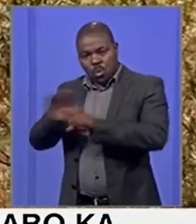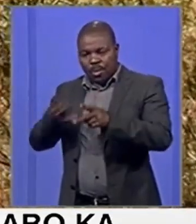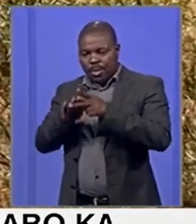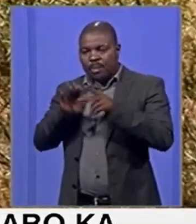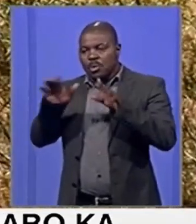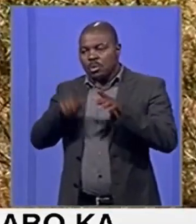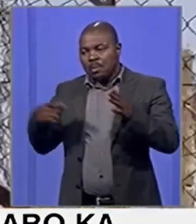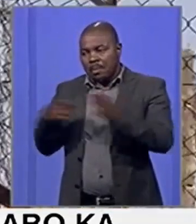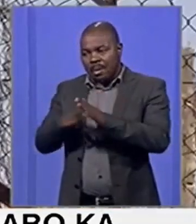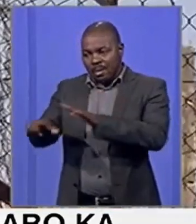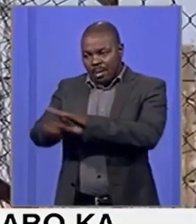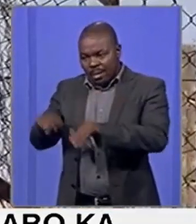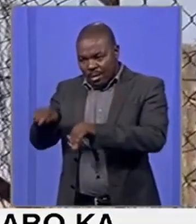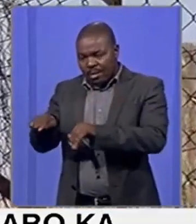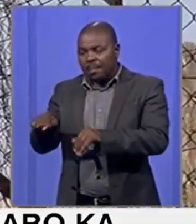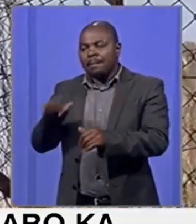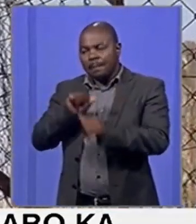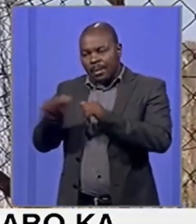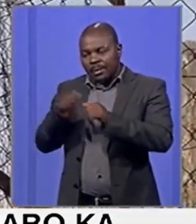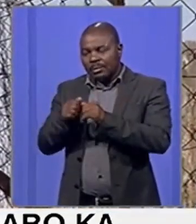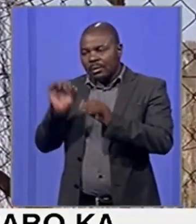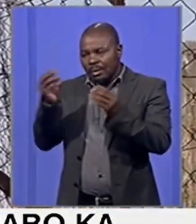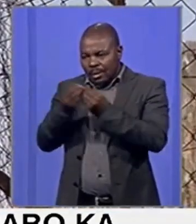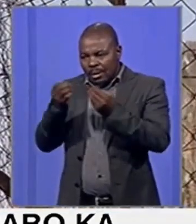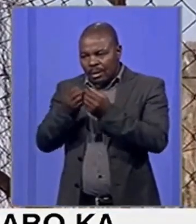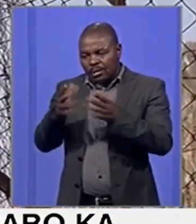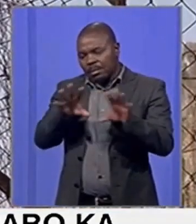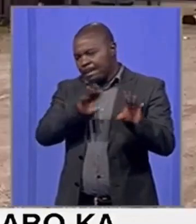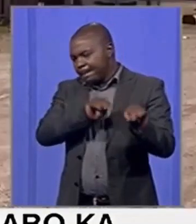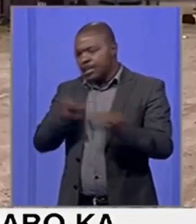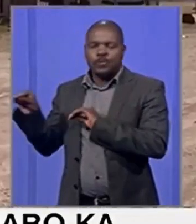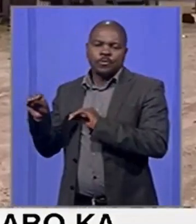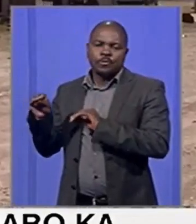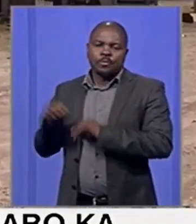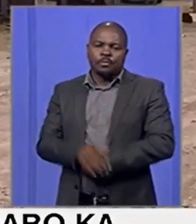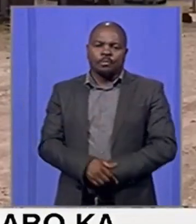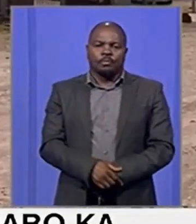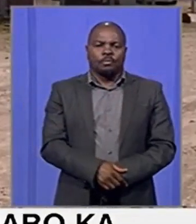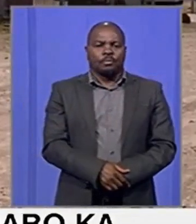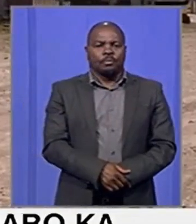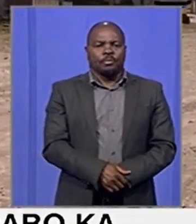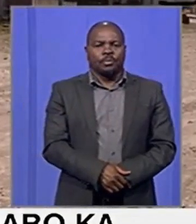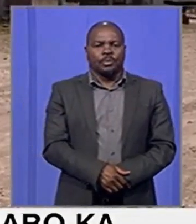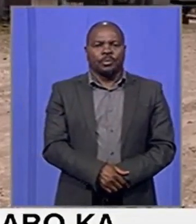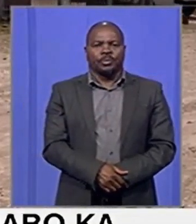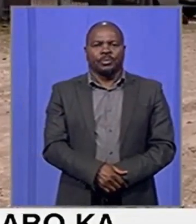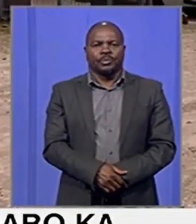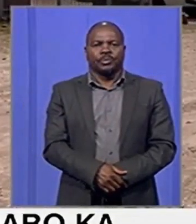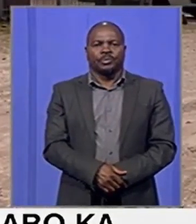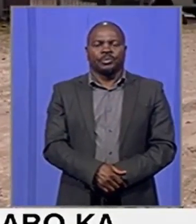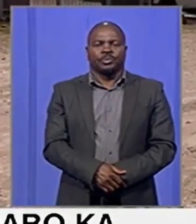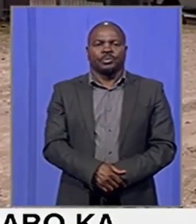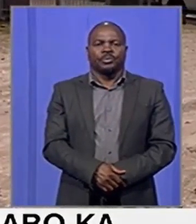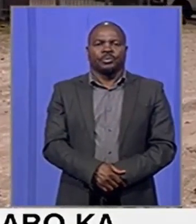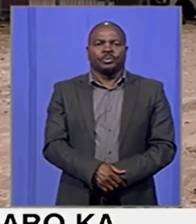lebaleng le go rwala diporogane tša bona le go tloga ka lebaleng leo. Na ke Koketšo Motau wa ditaba tša